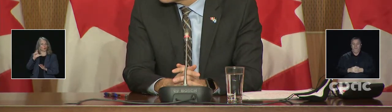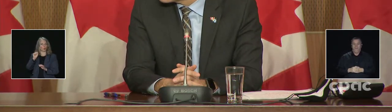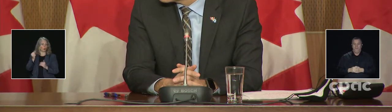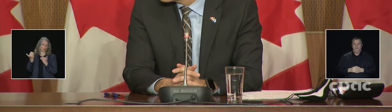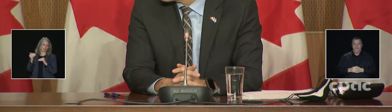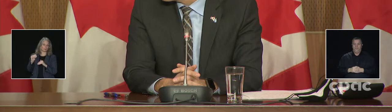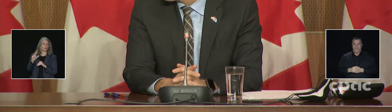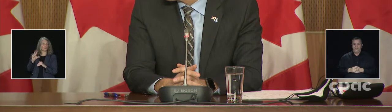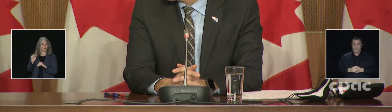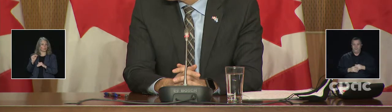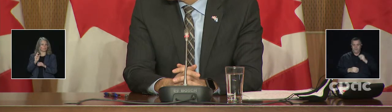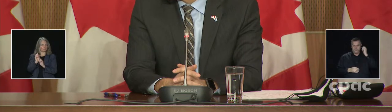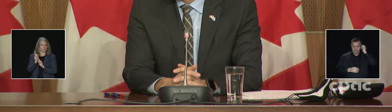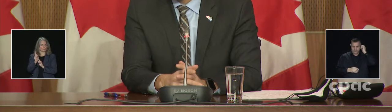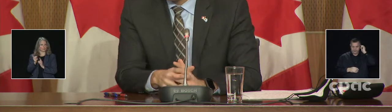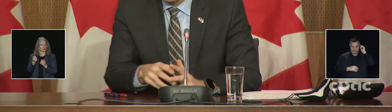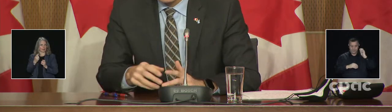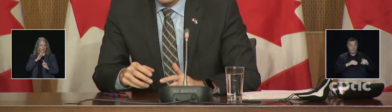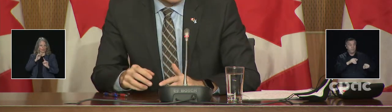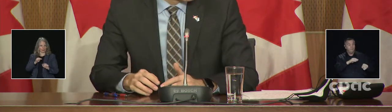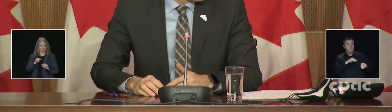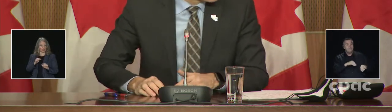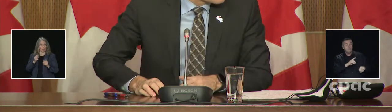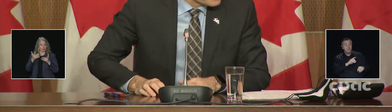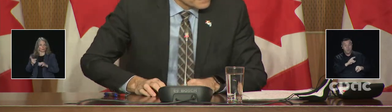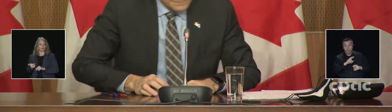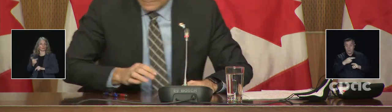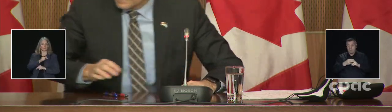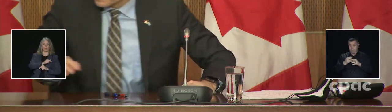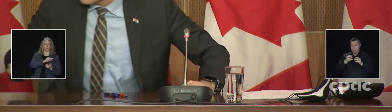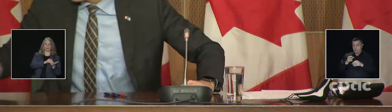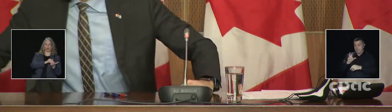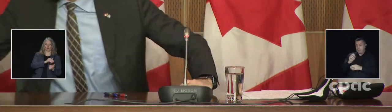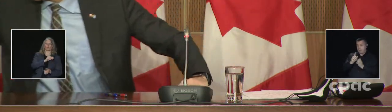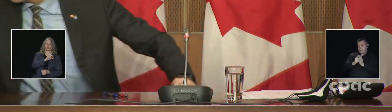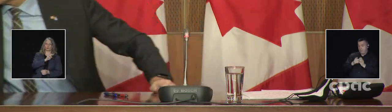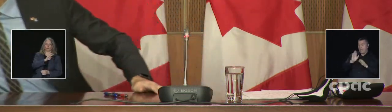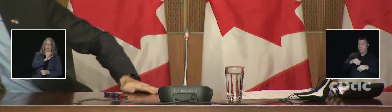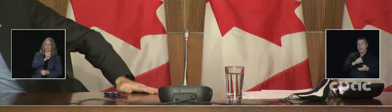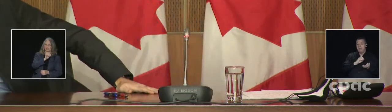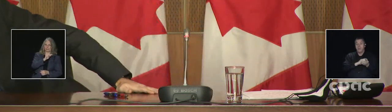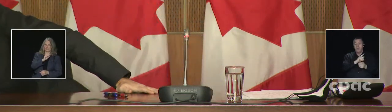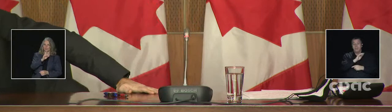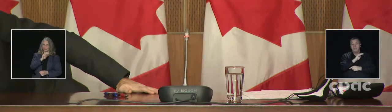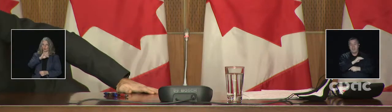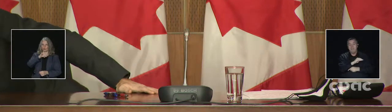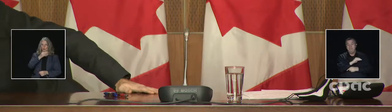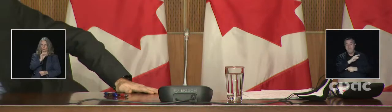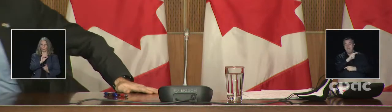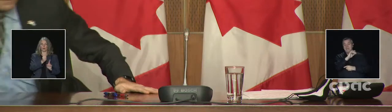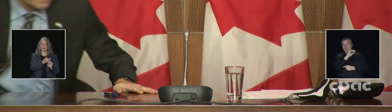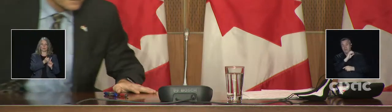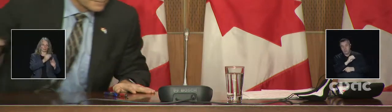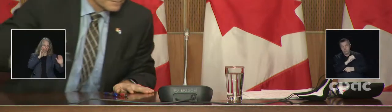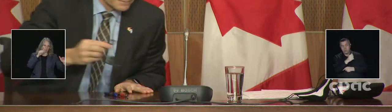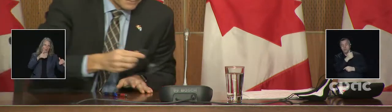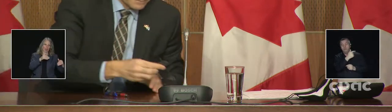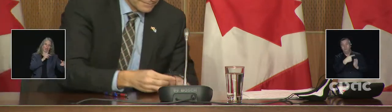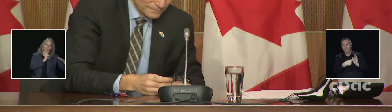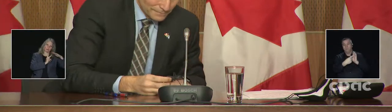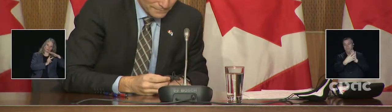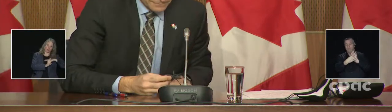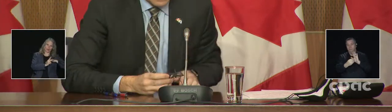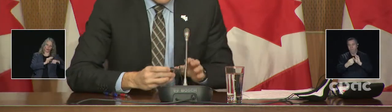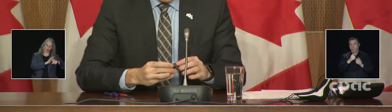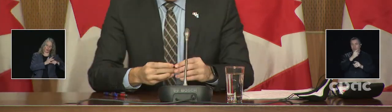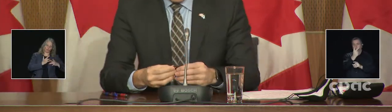30 minutes. Then Drs. Tam and Njoo will present the modeling, and then they will take questions specifically on the modeling. Those who in the room